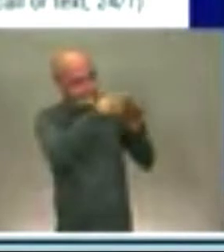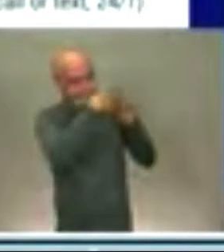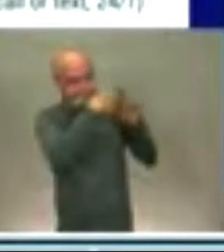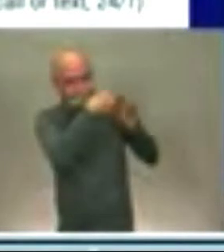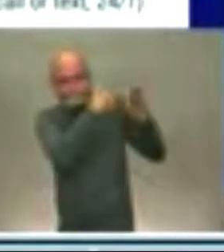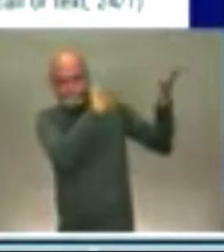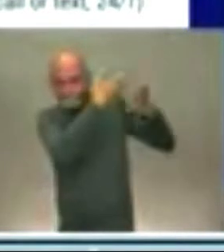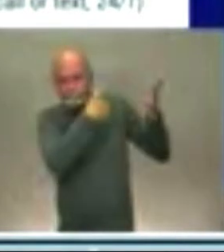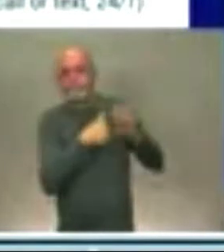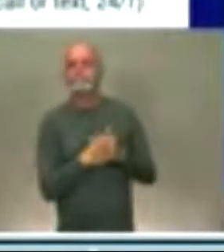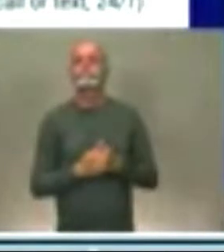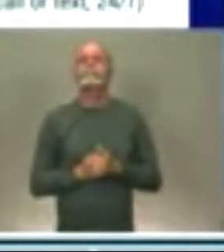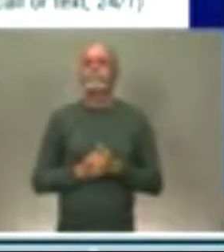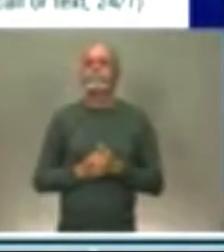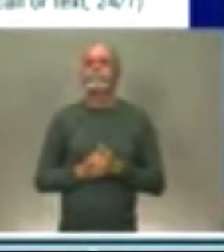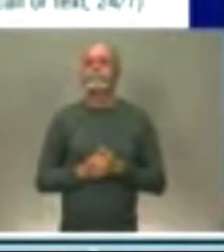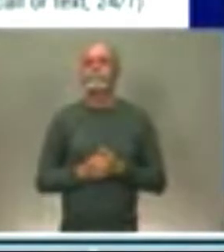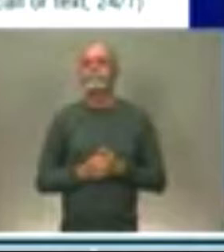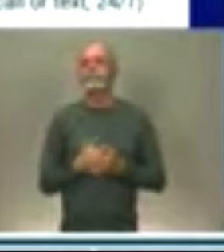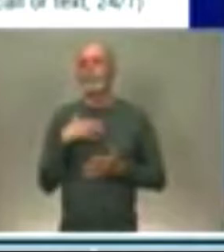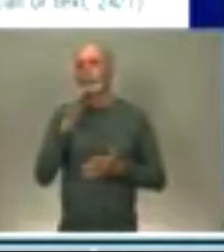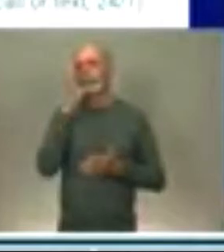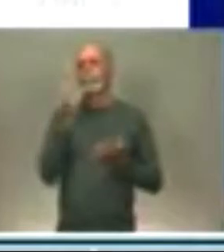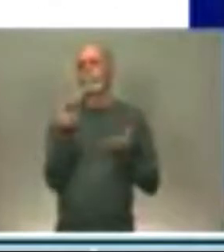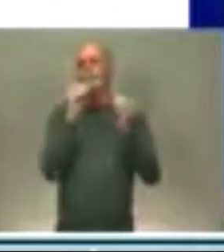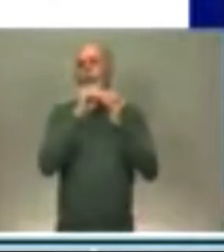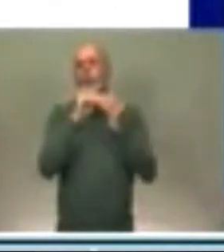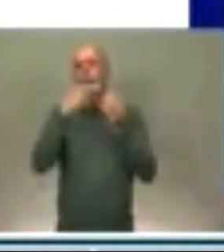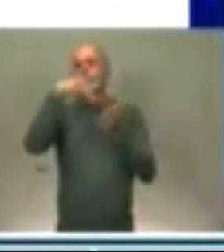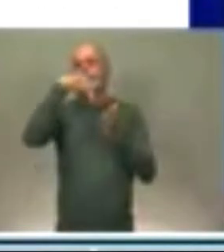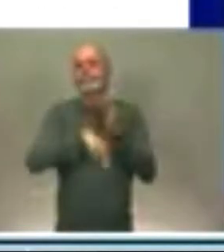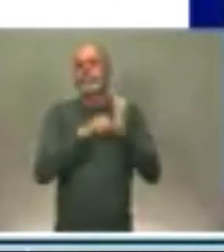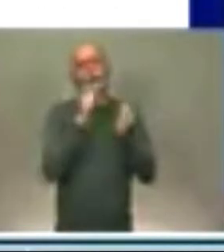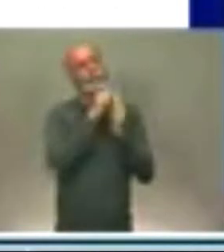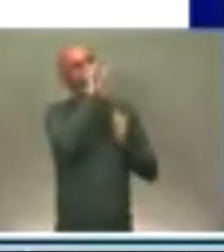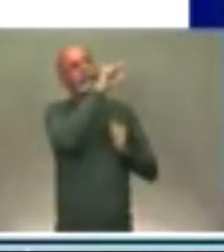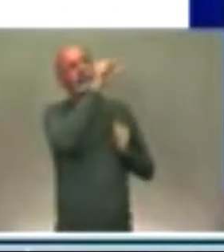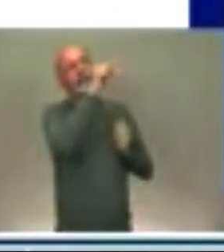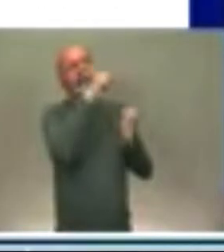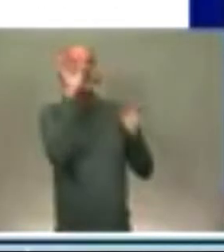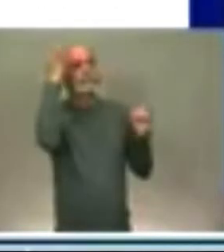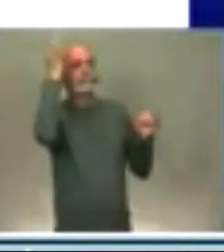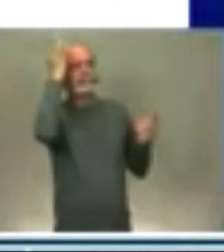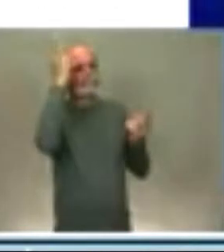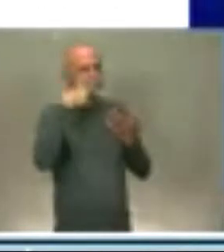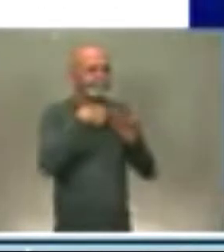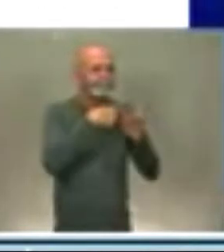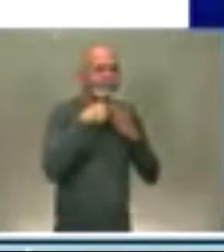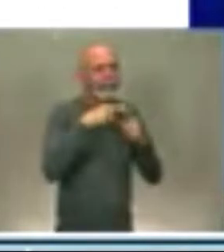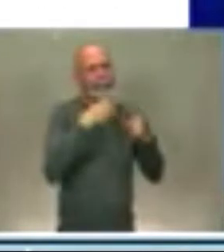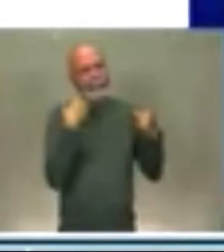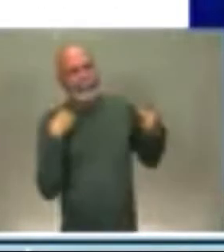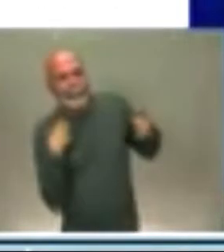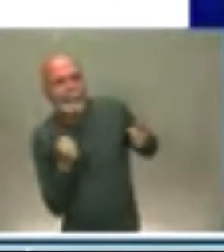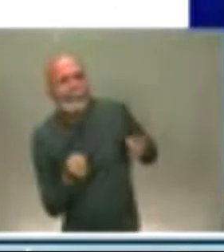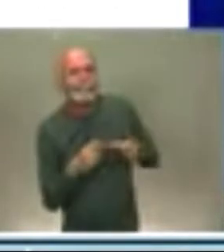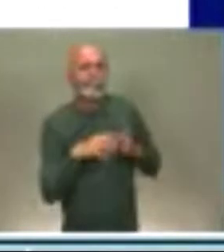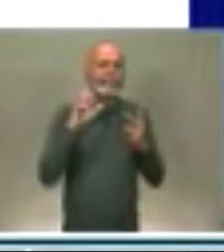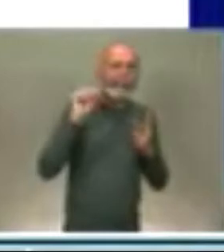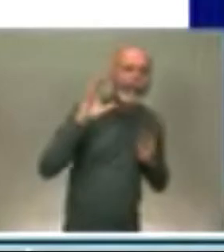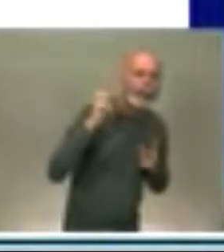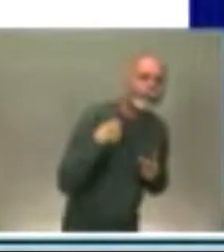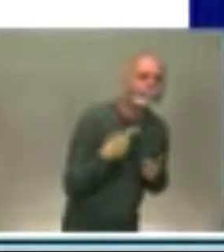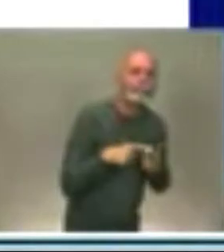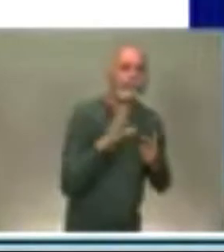that we'll be talking to the federal government about. Obviously, healthcare in general is something that I'm passionate about fixing,